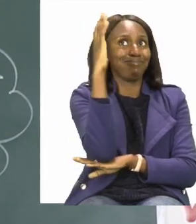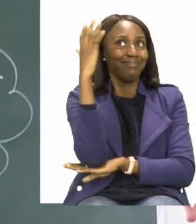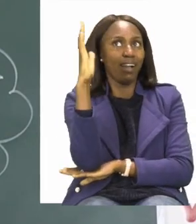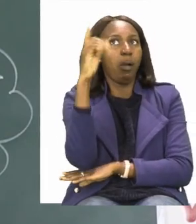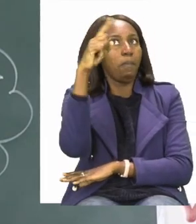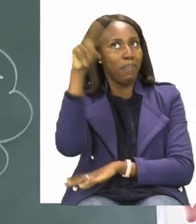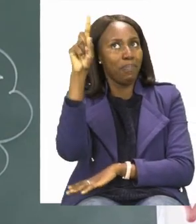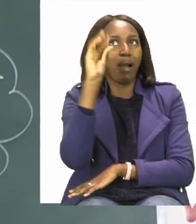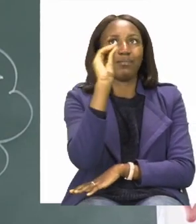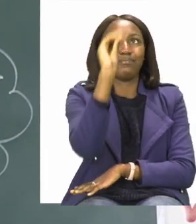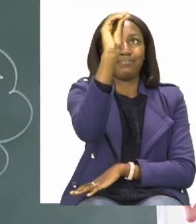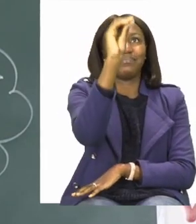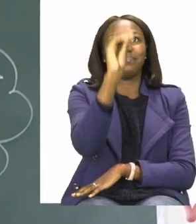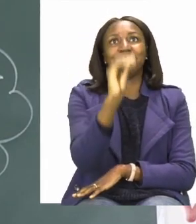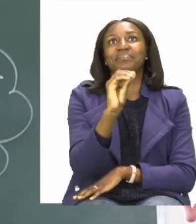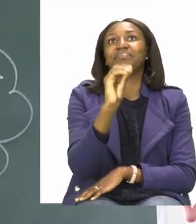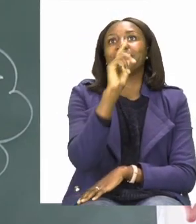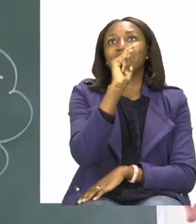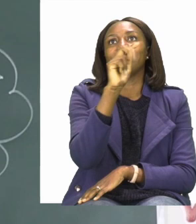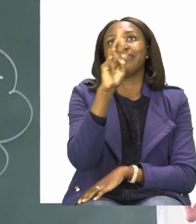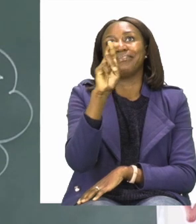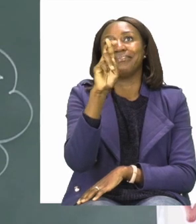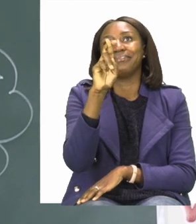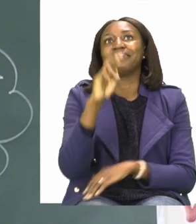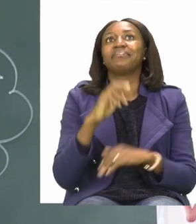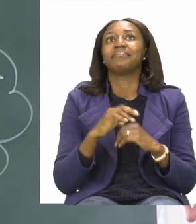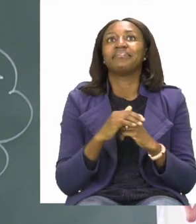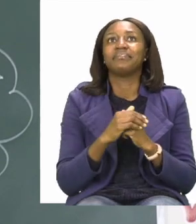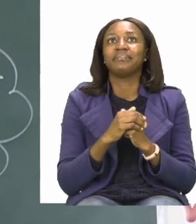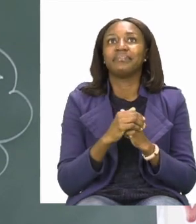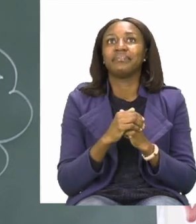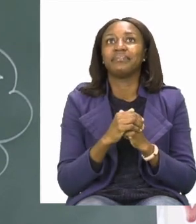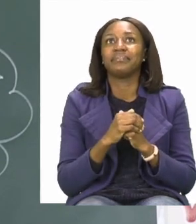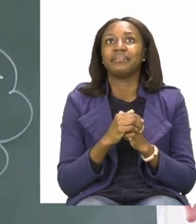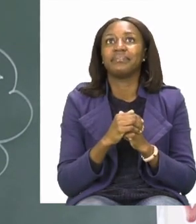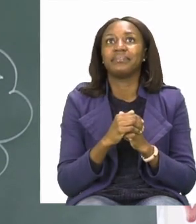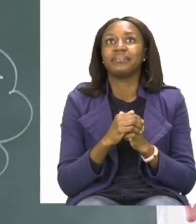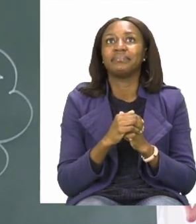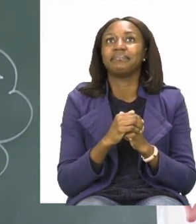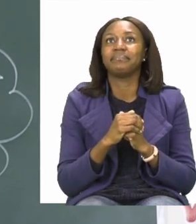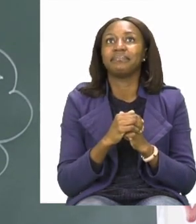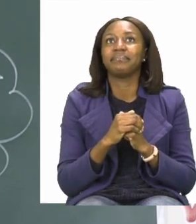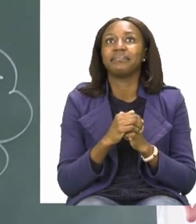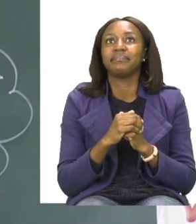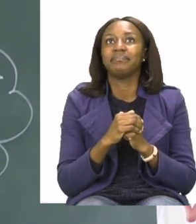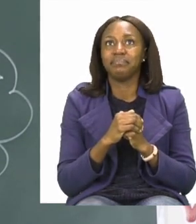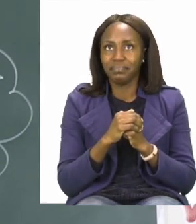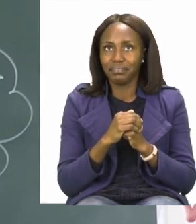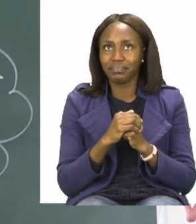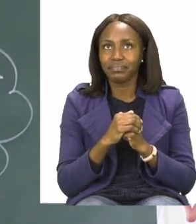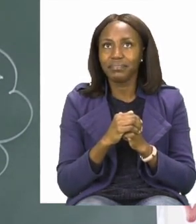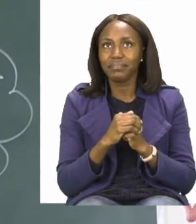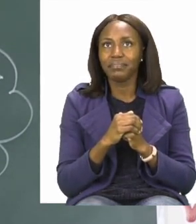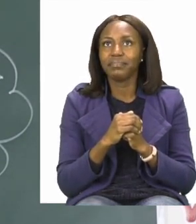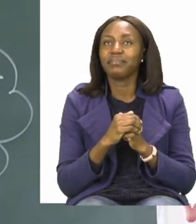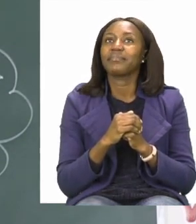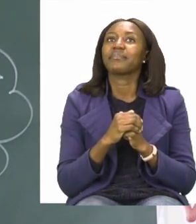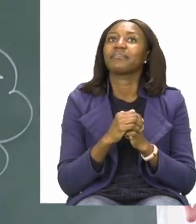a word. So we can go ahead and put tr to make the word